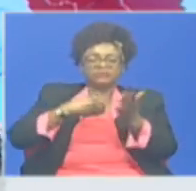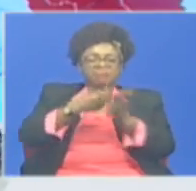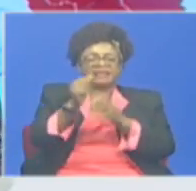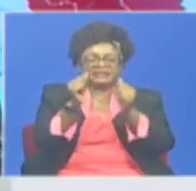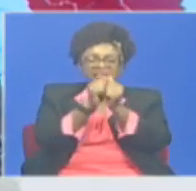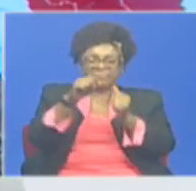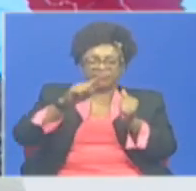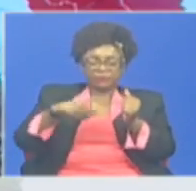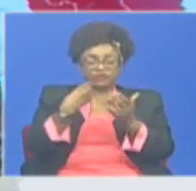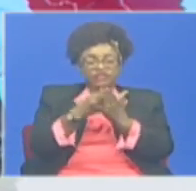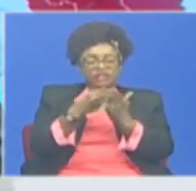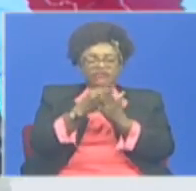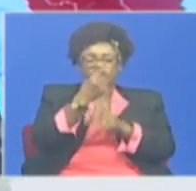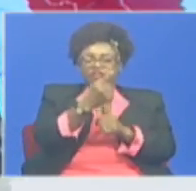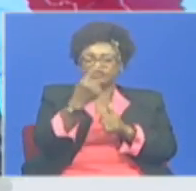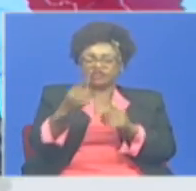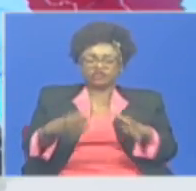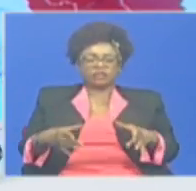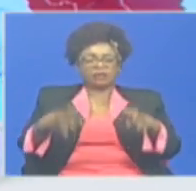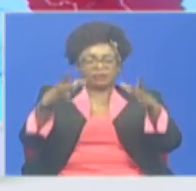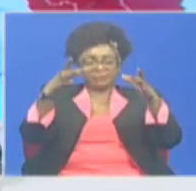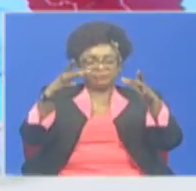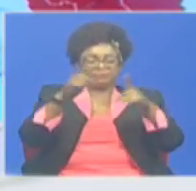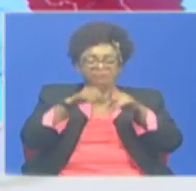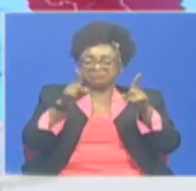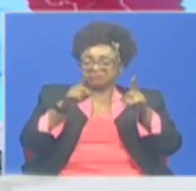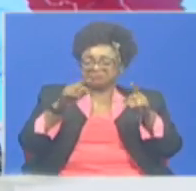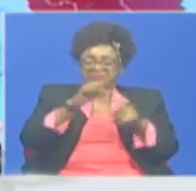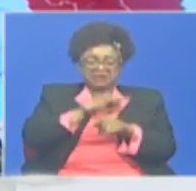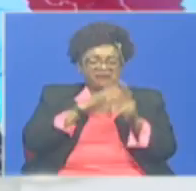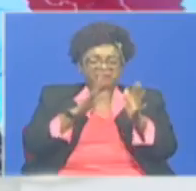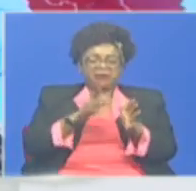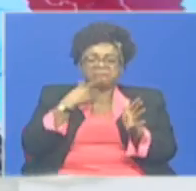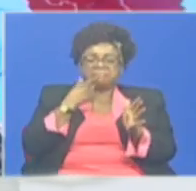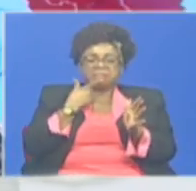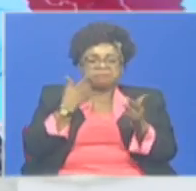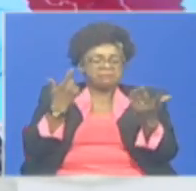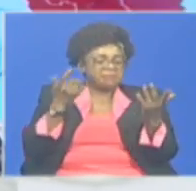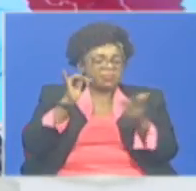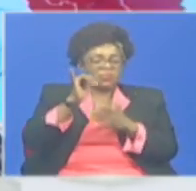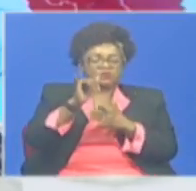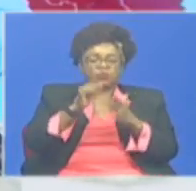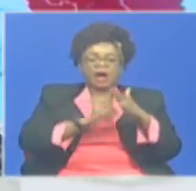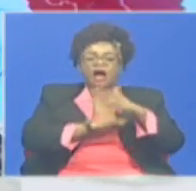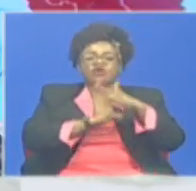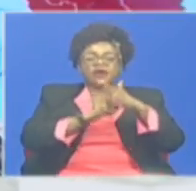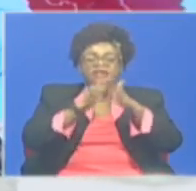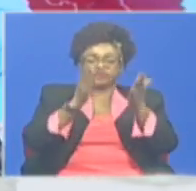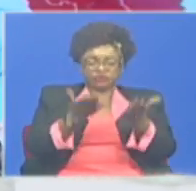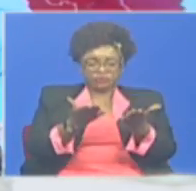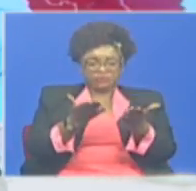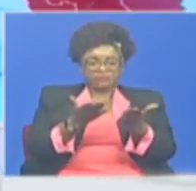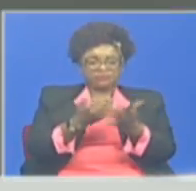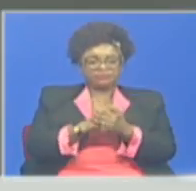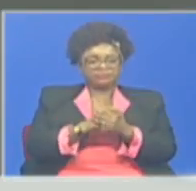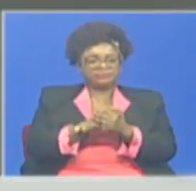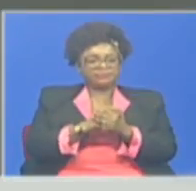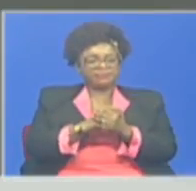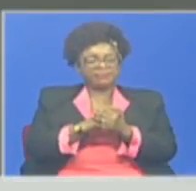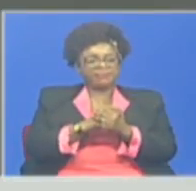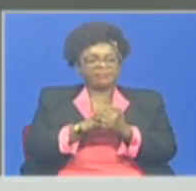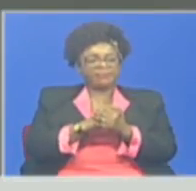shillings for each of the jerrycans, but the governor now says they were a donation. Leila Mohammed with that report.